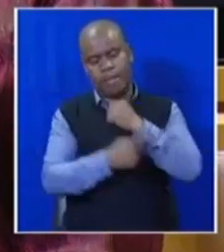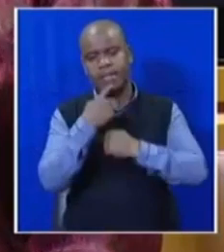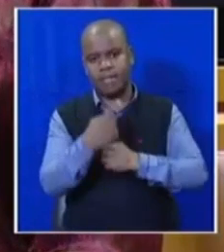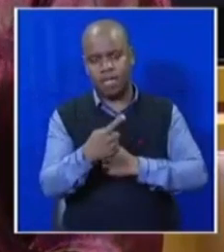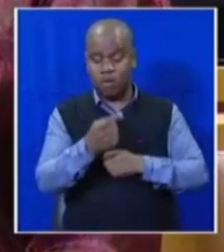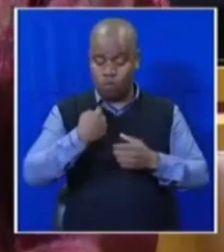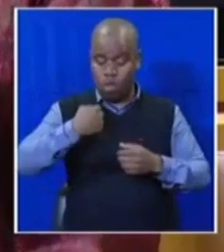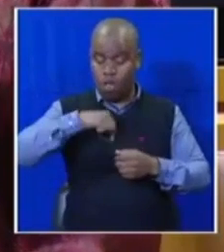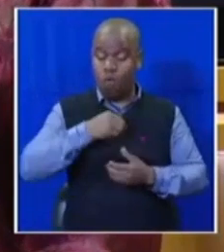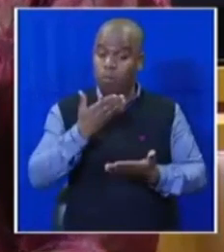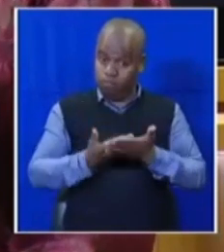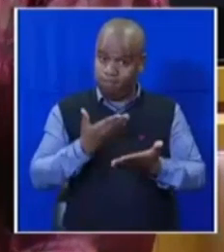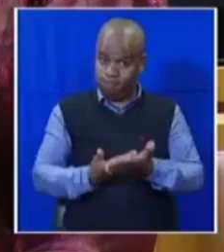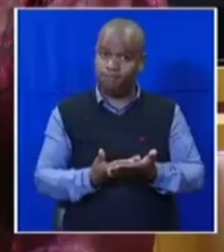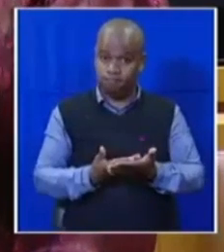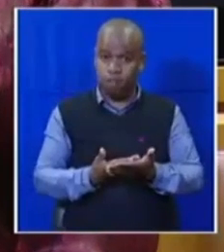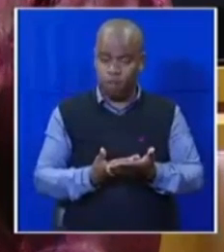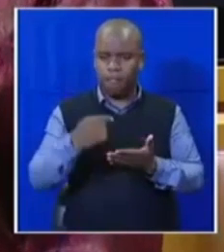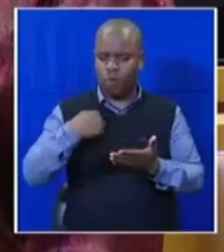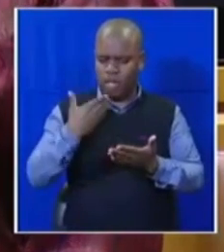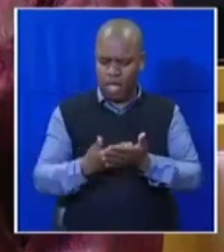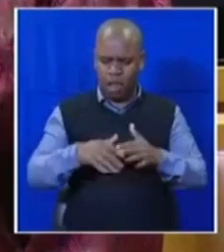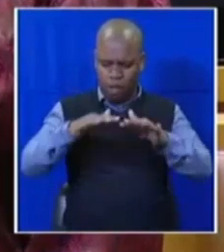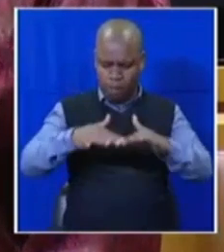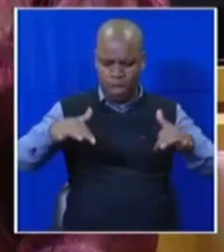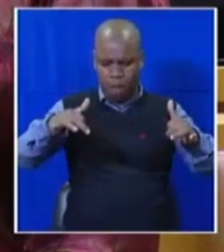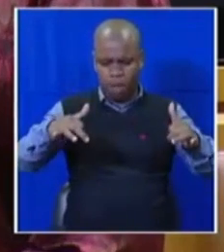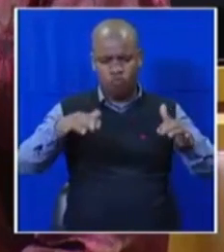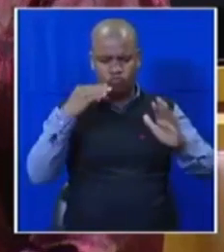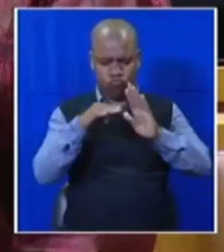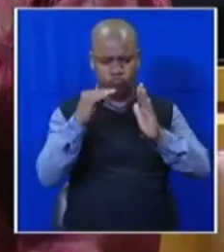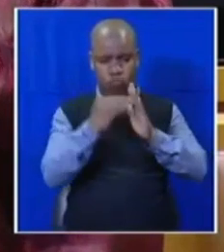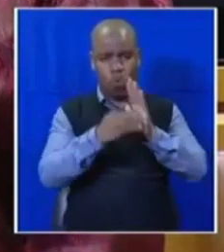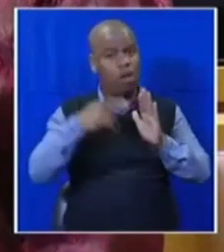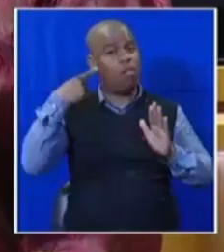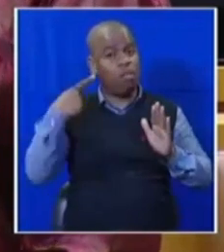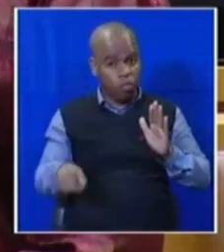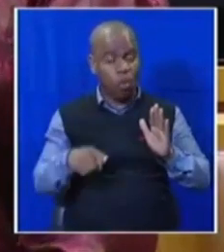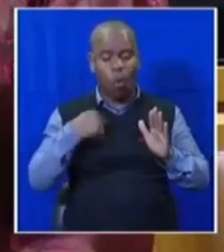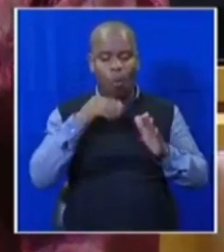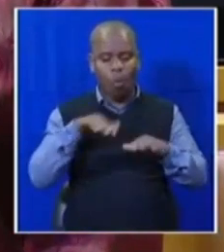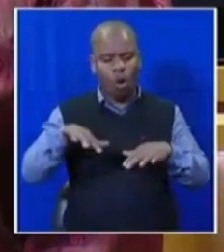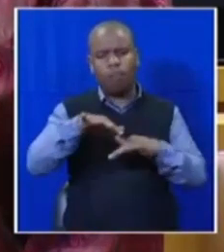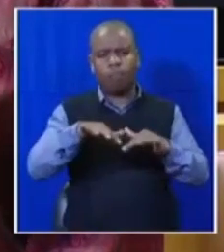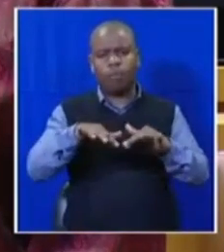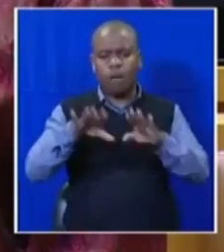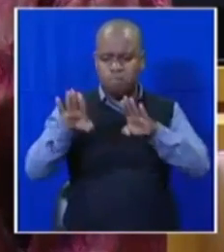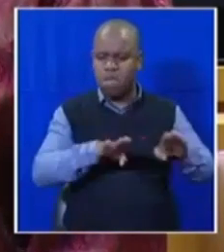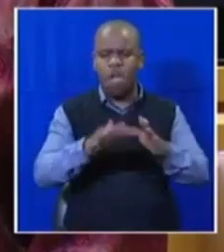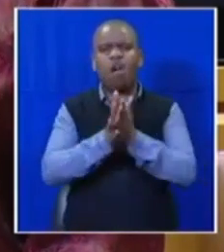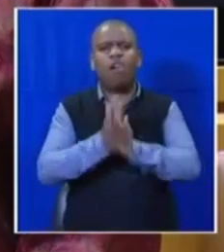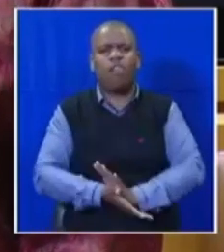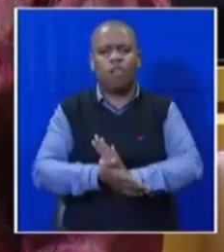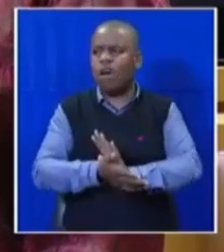capable of rising to a level of conduct that befits this House, which represents the best behavior to the